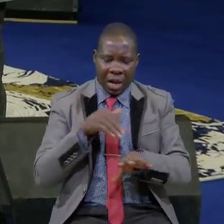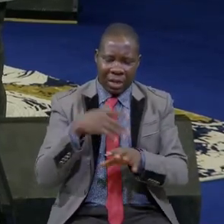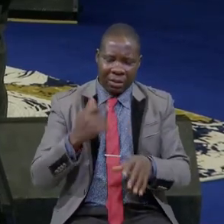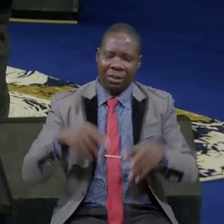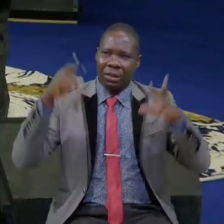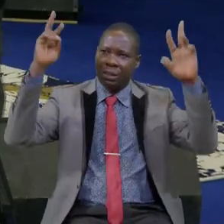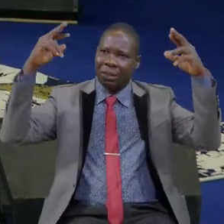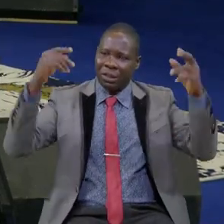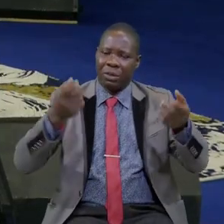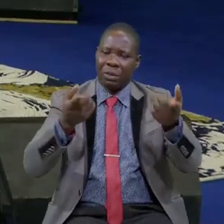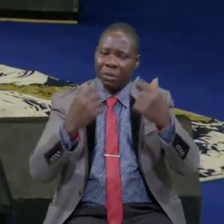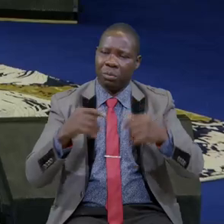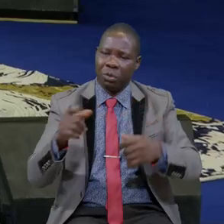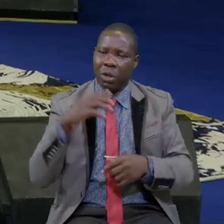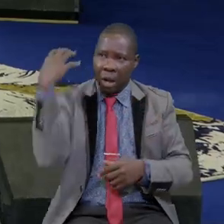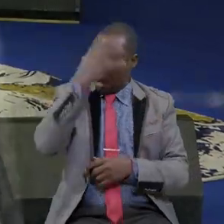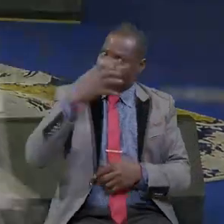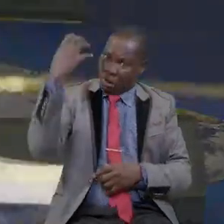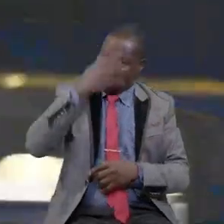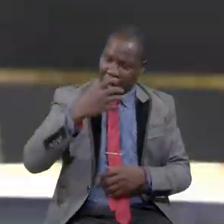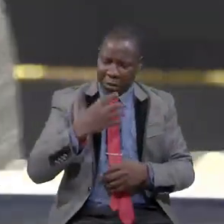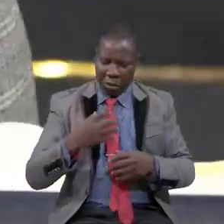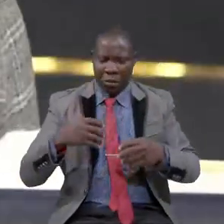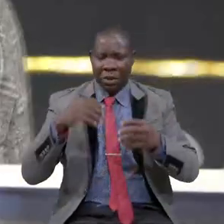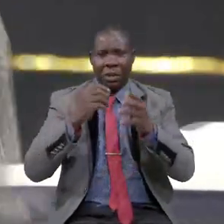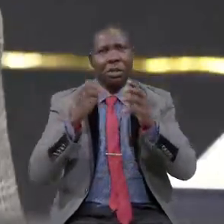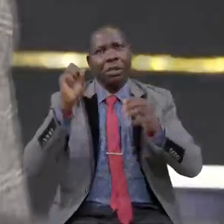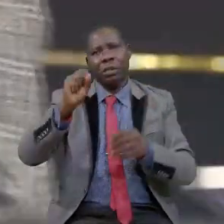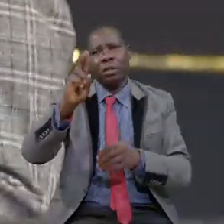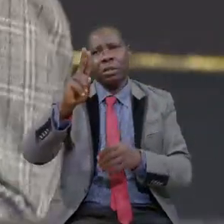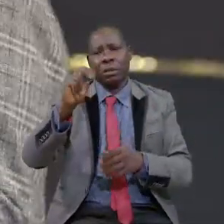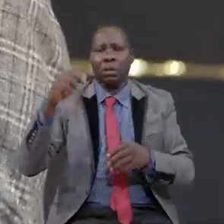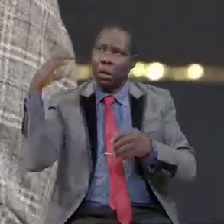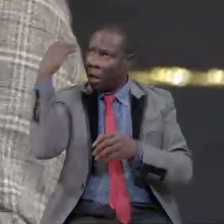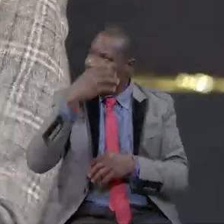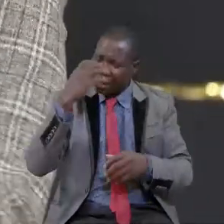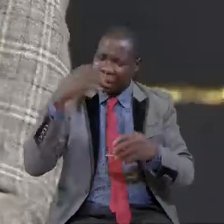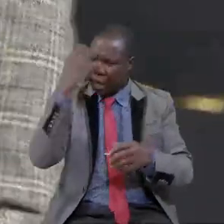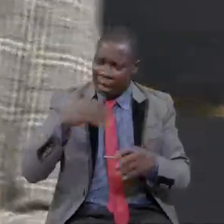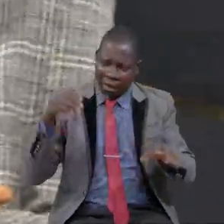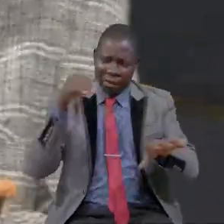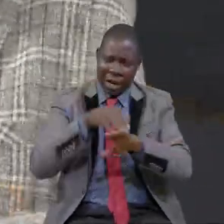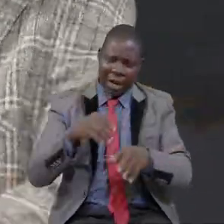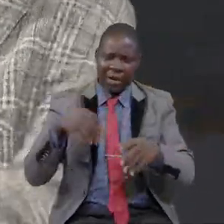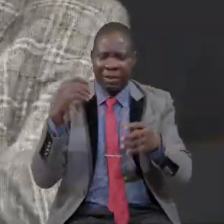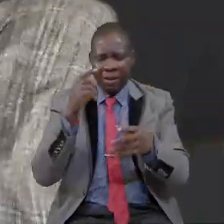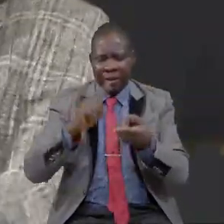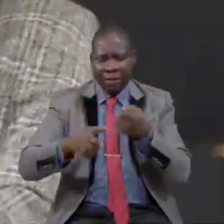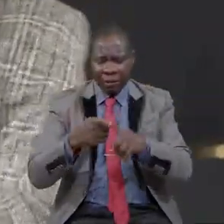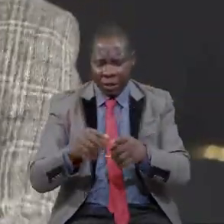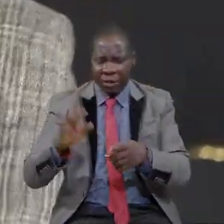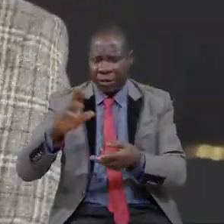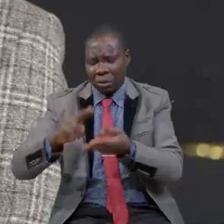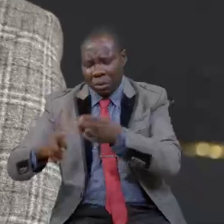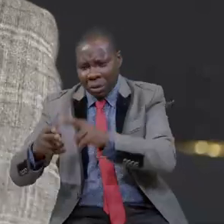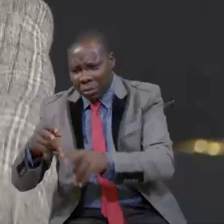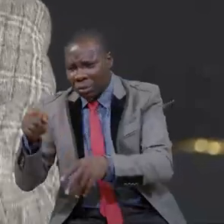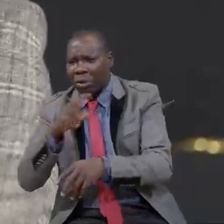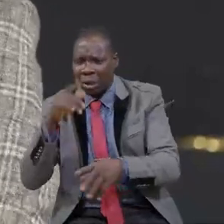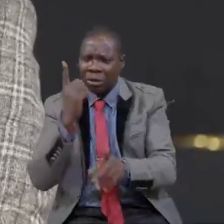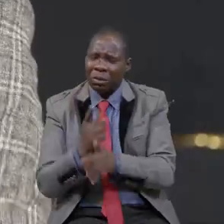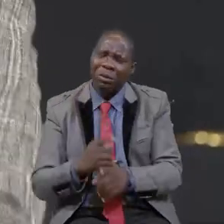angry at the sunshine you're angry at friends you're angry even your neighbors you have never met you're just angry and angry and